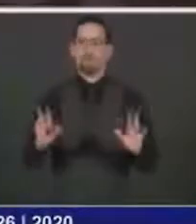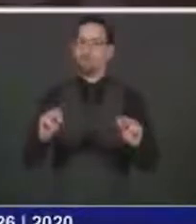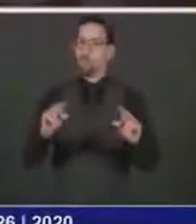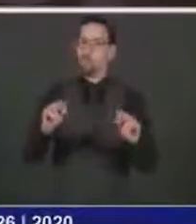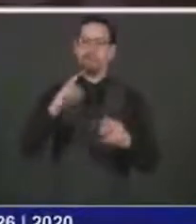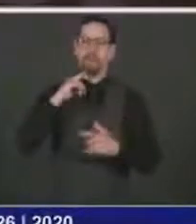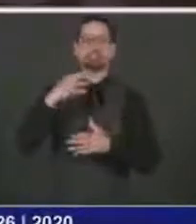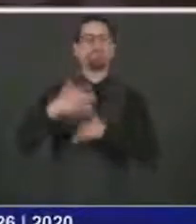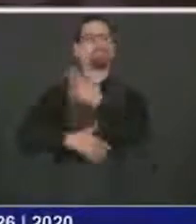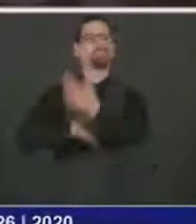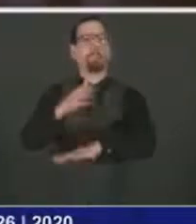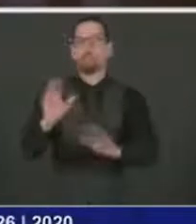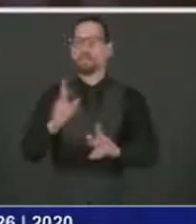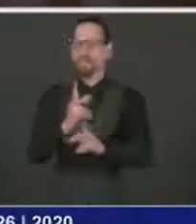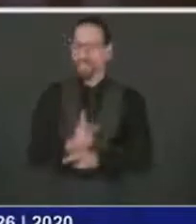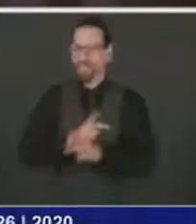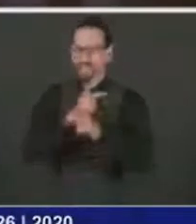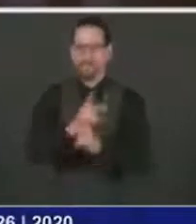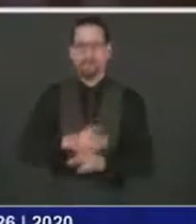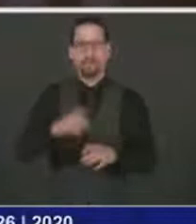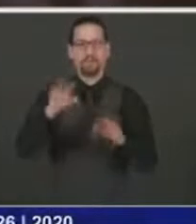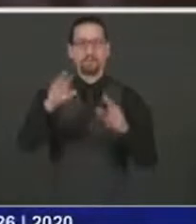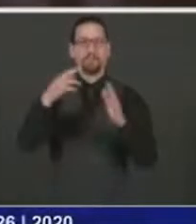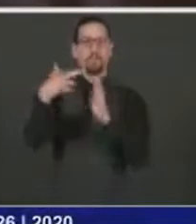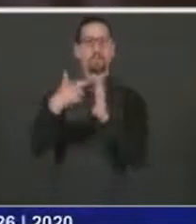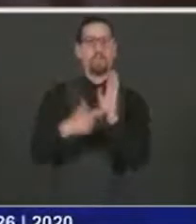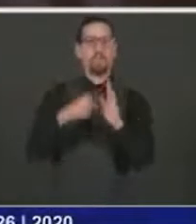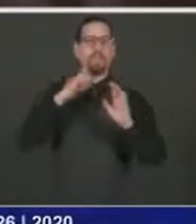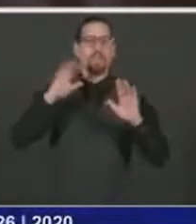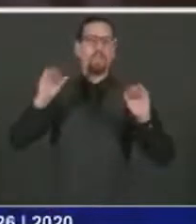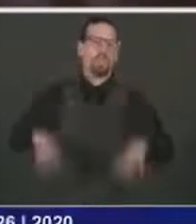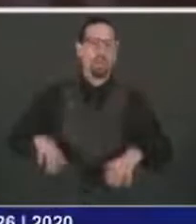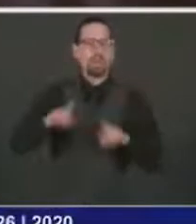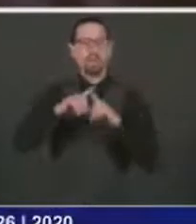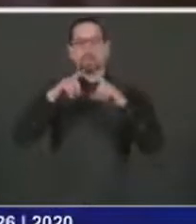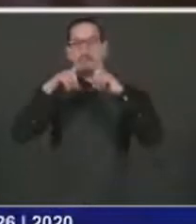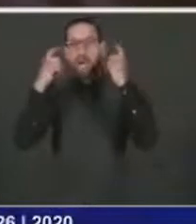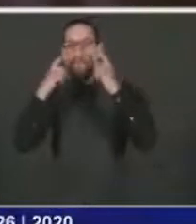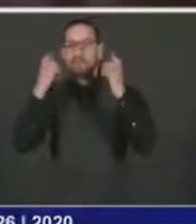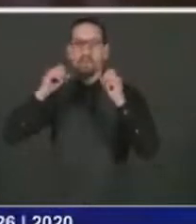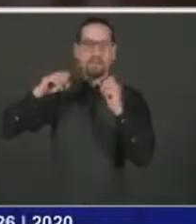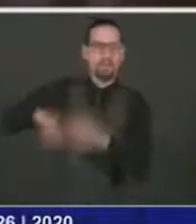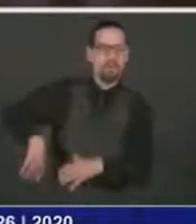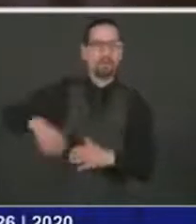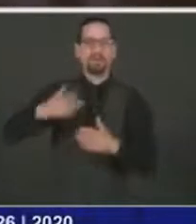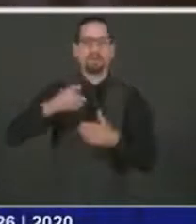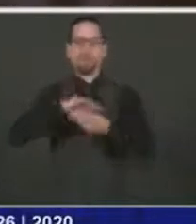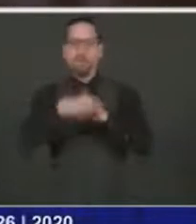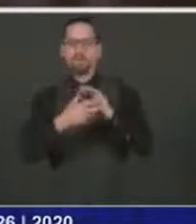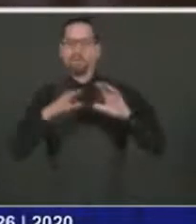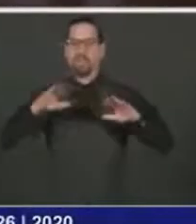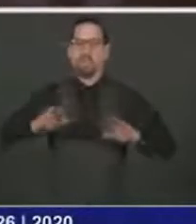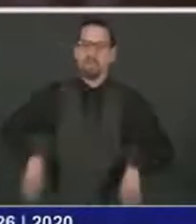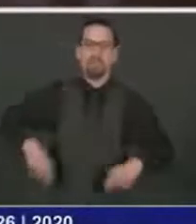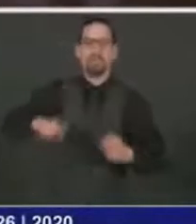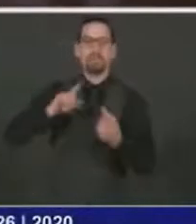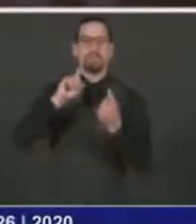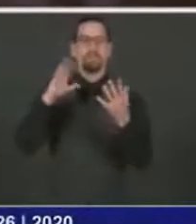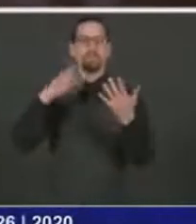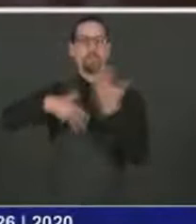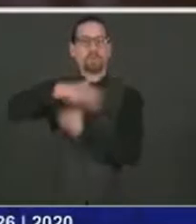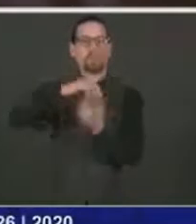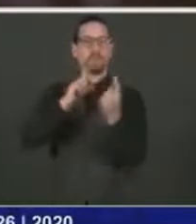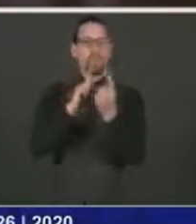stop following the rules, stop wearing our masks, stop washing our hands, staying home when we're sick, we're going to be in trouble just like